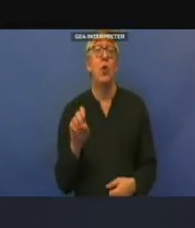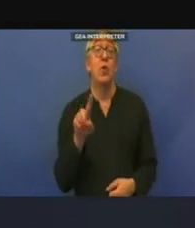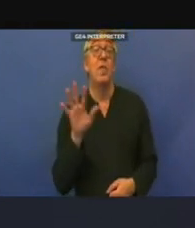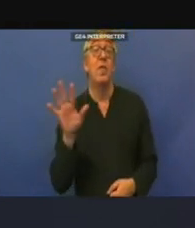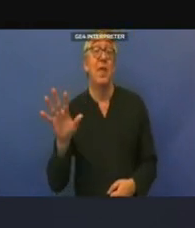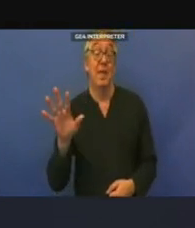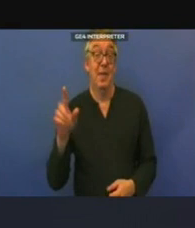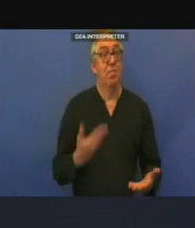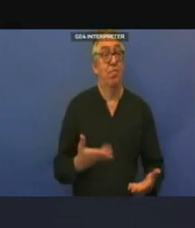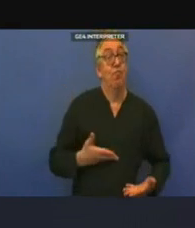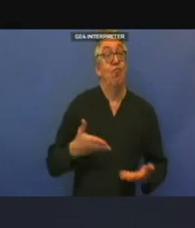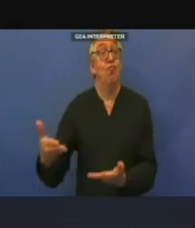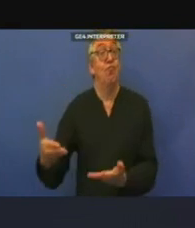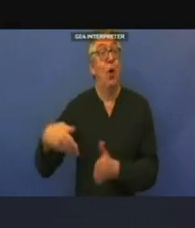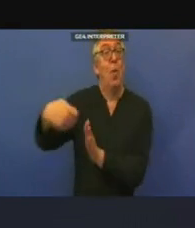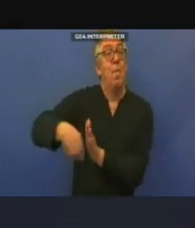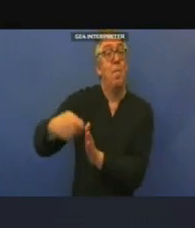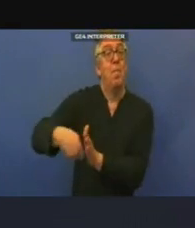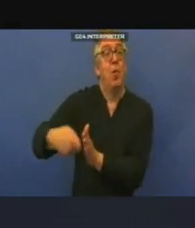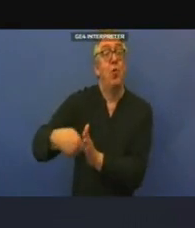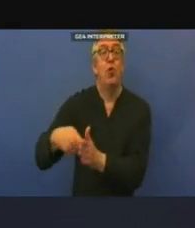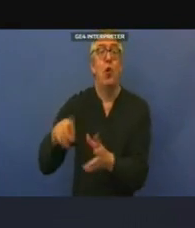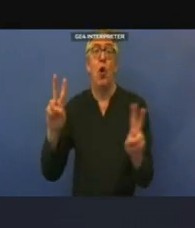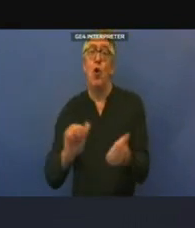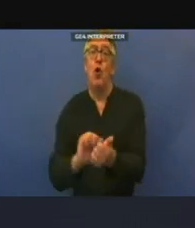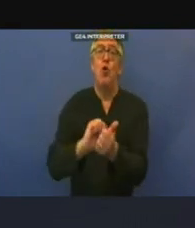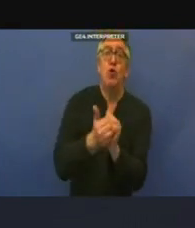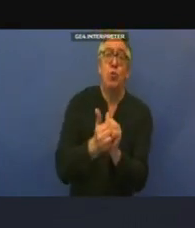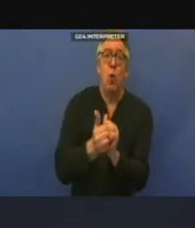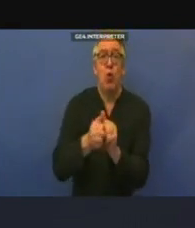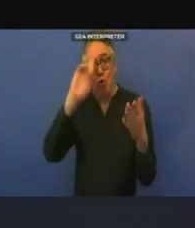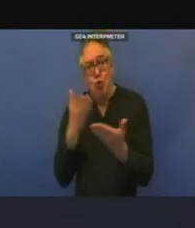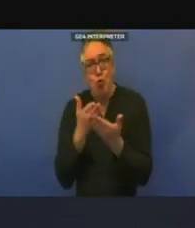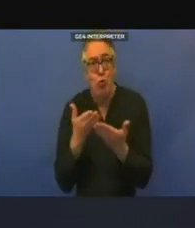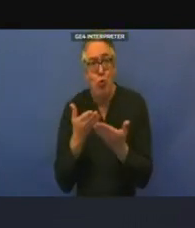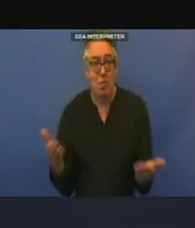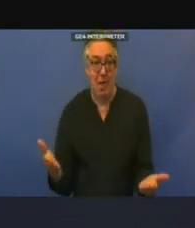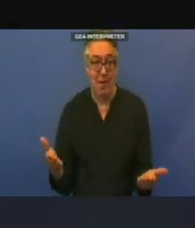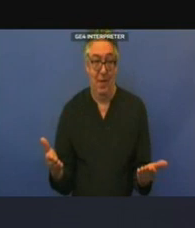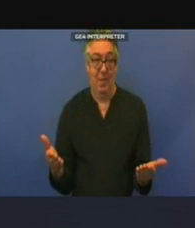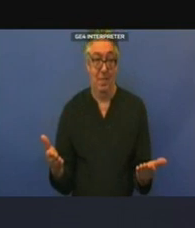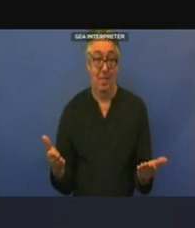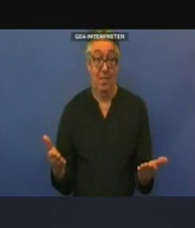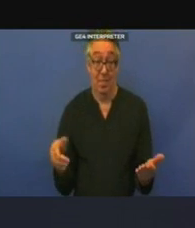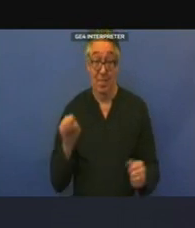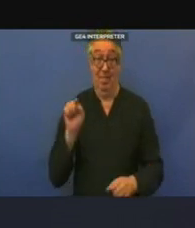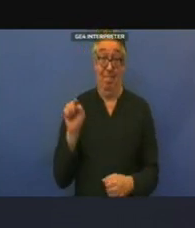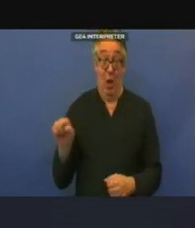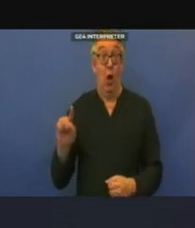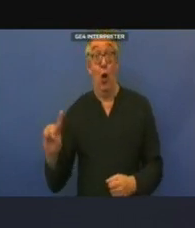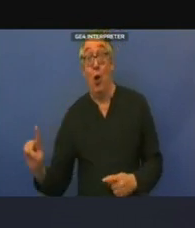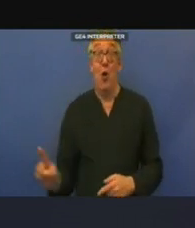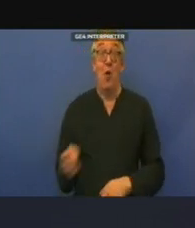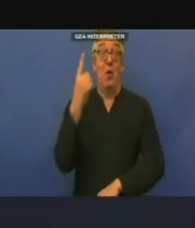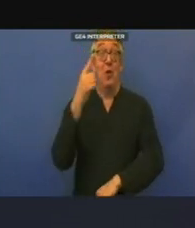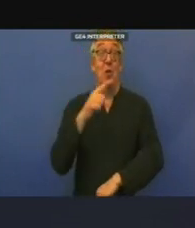project called Sport Respect Your Rights. This was the first time that I spoke about my own experience of abuse in